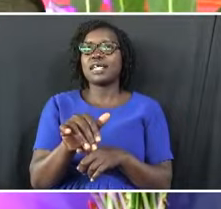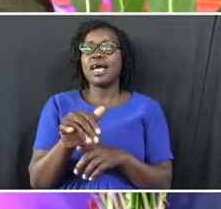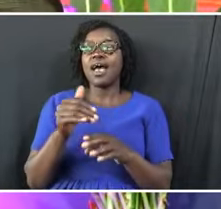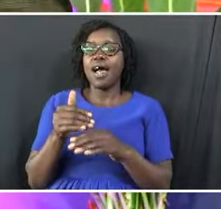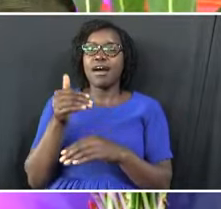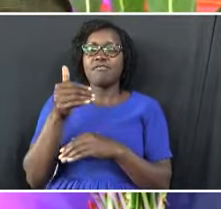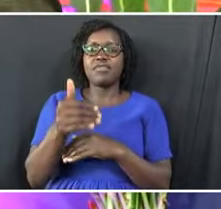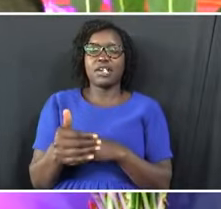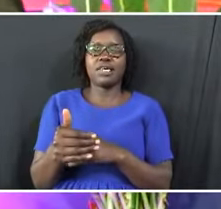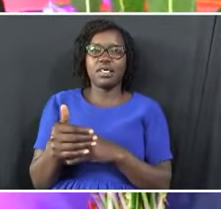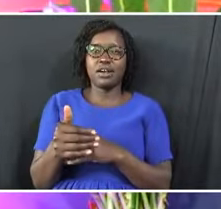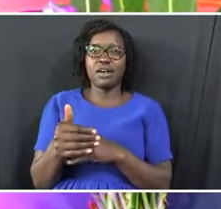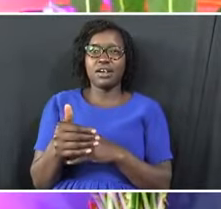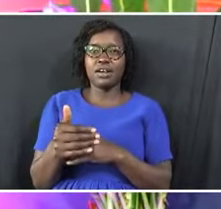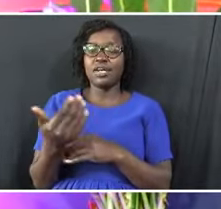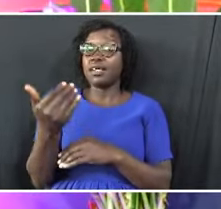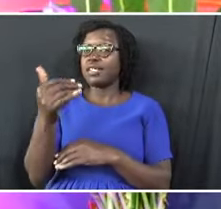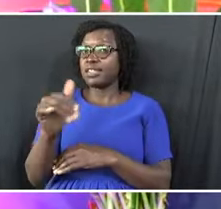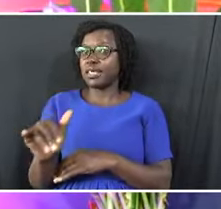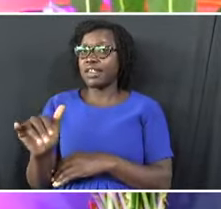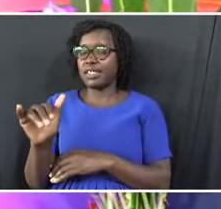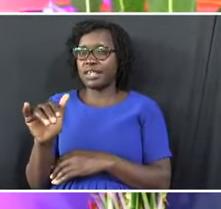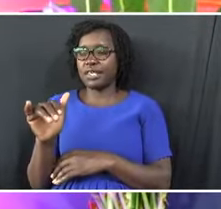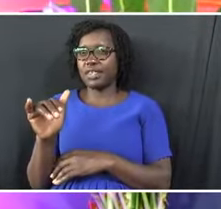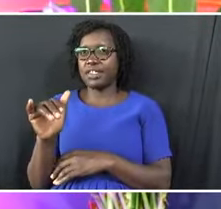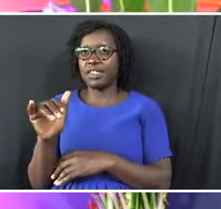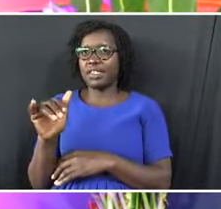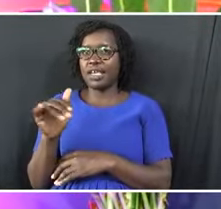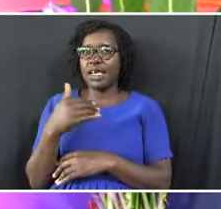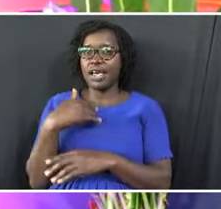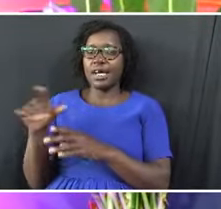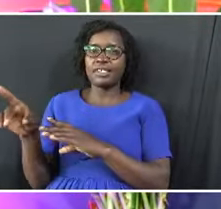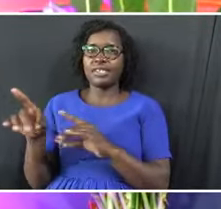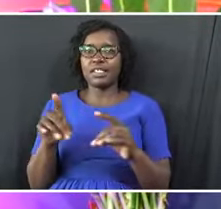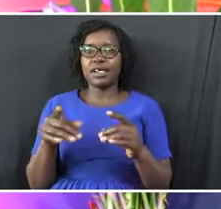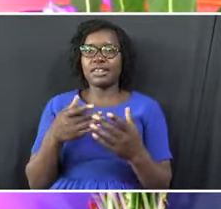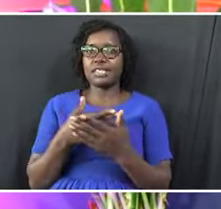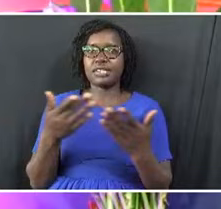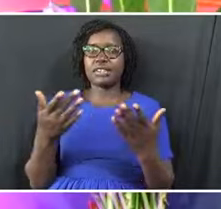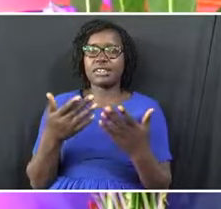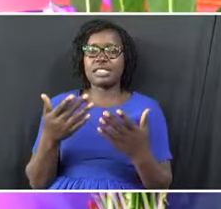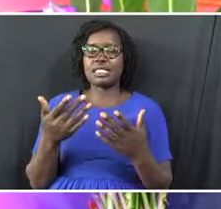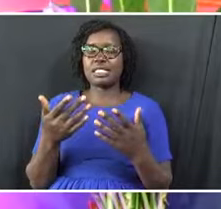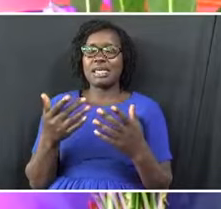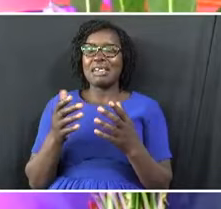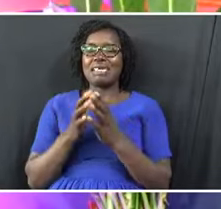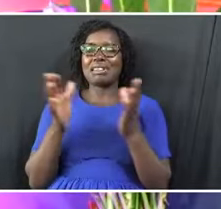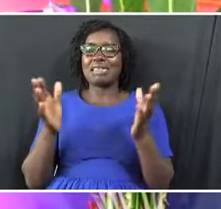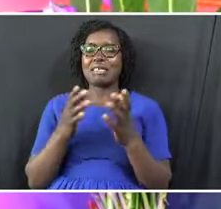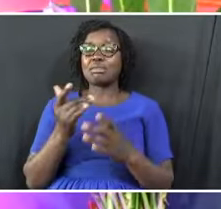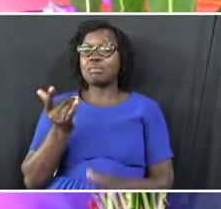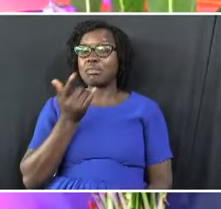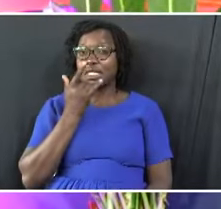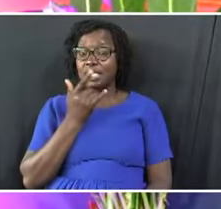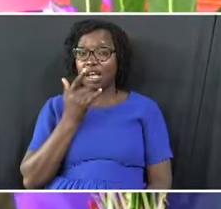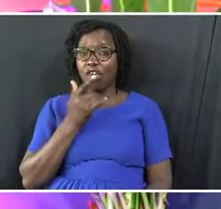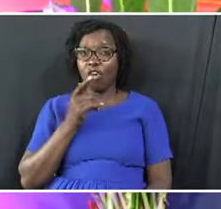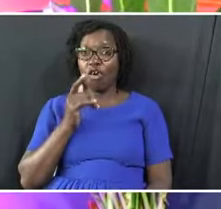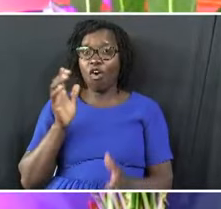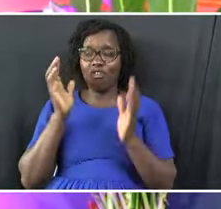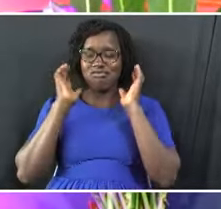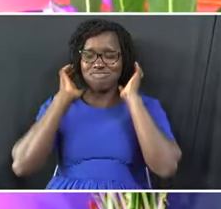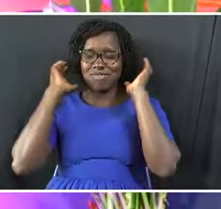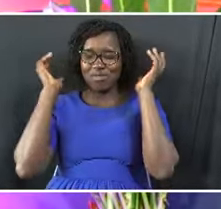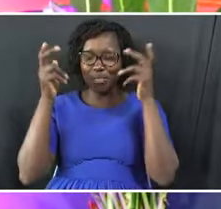after they had done this grievous mistake of disobeying God